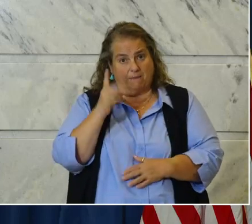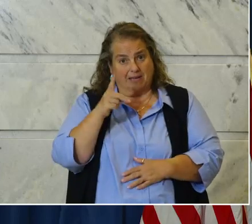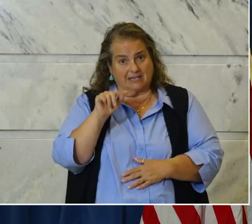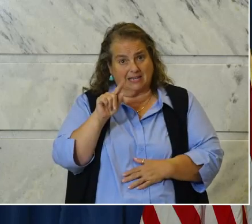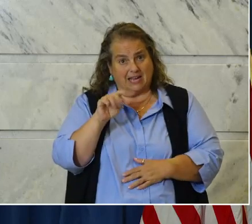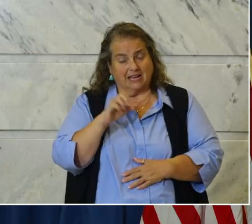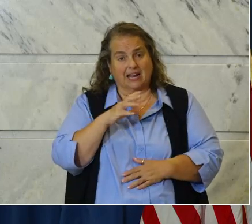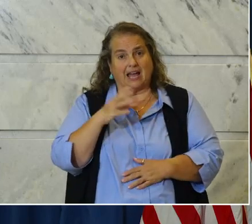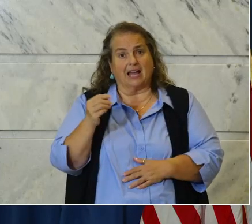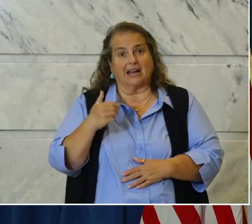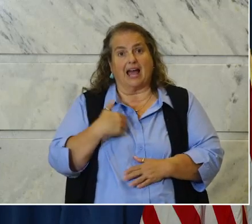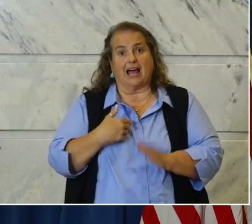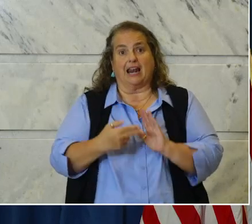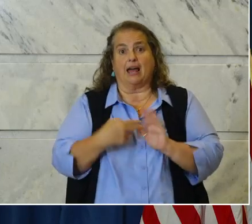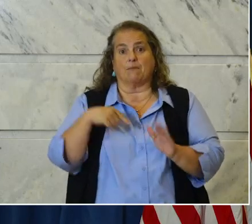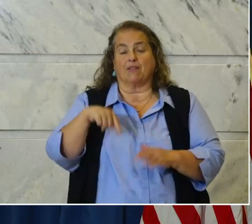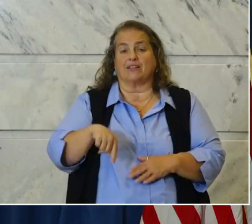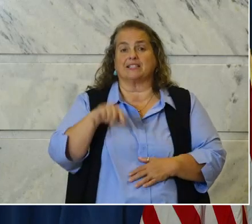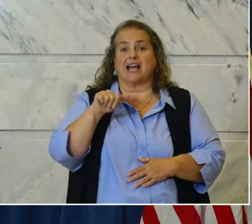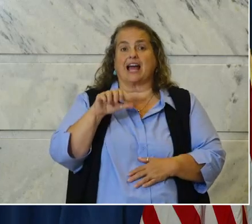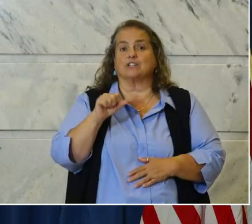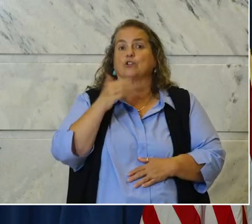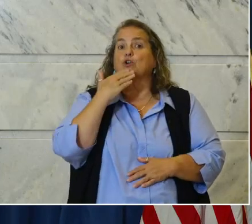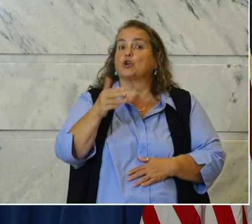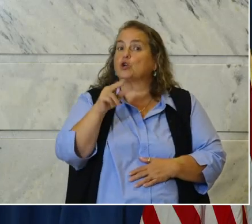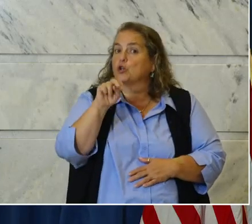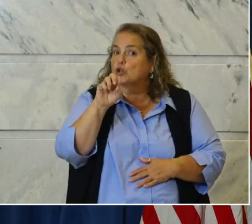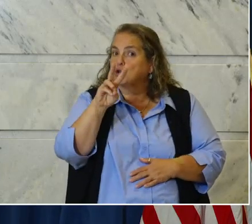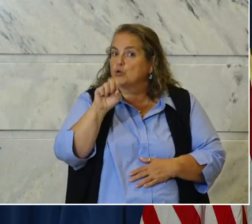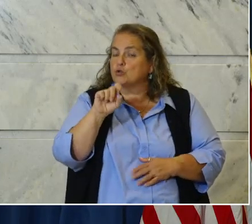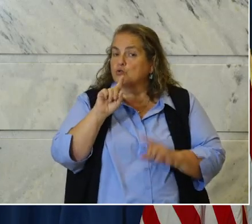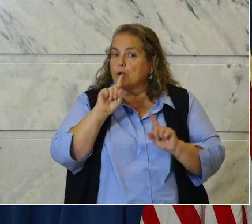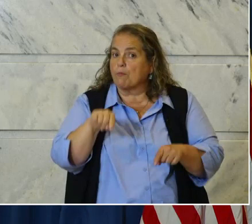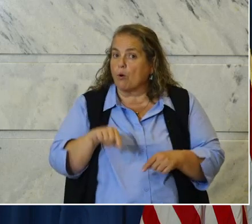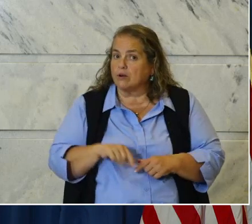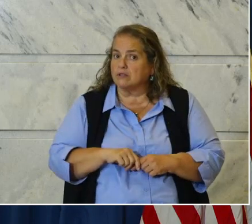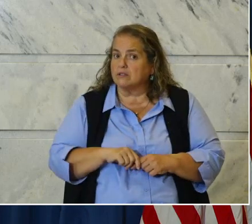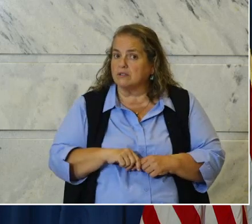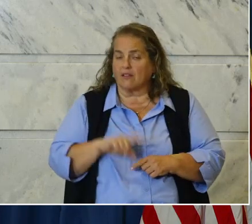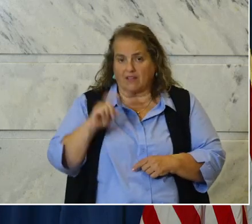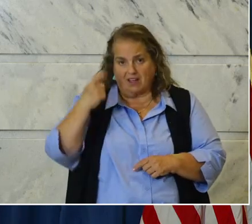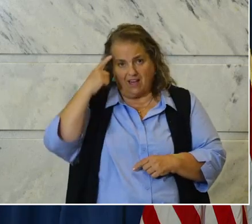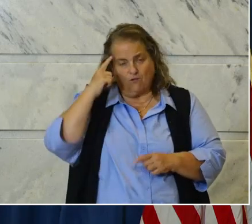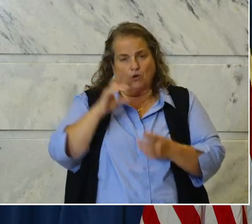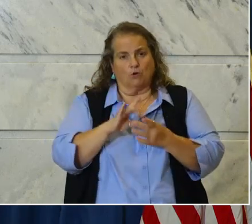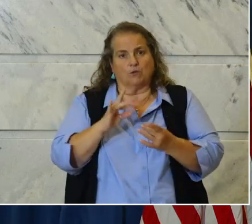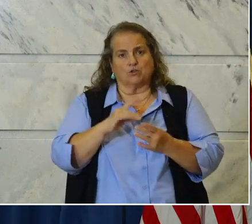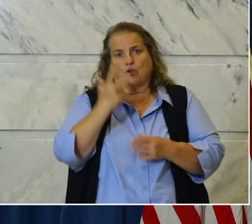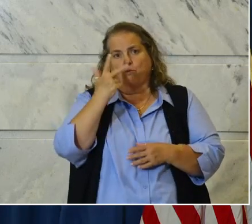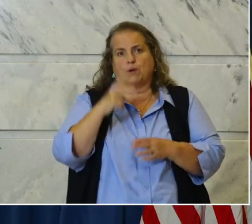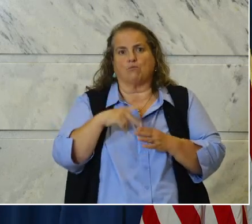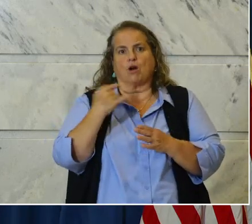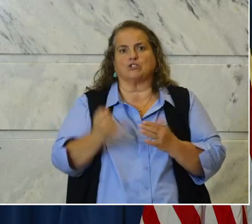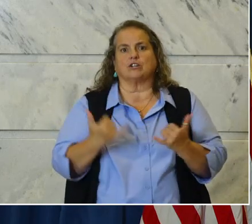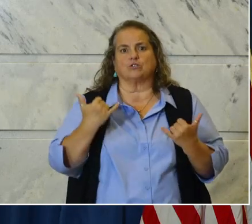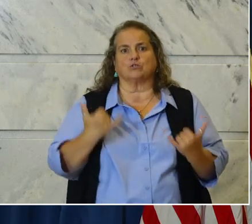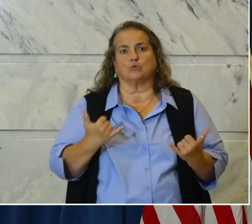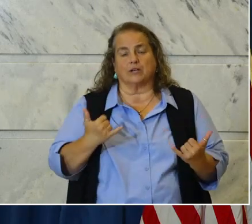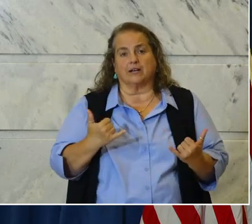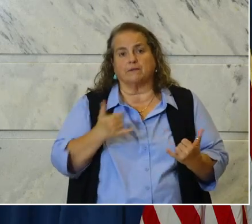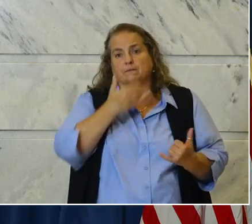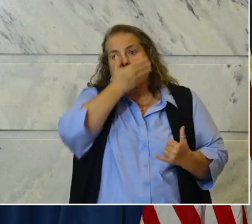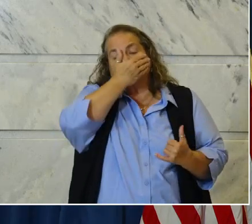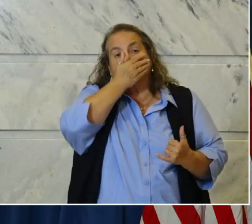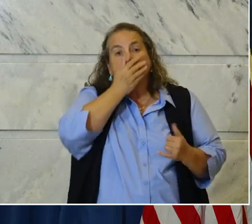what I labeled this as the good news report, the governor mentioned 3 projects today to